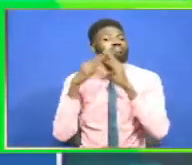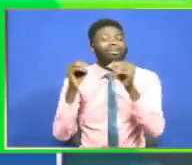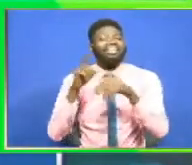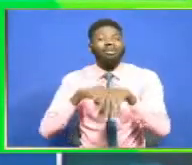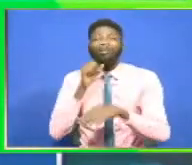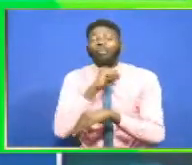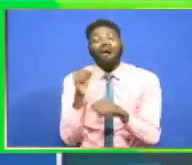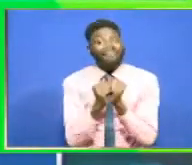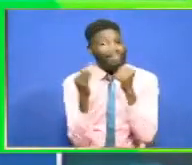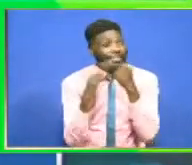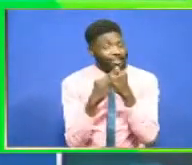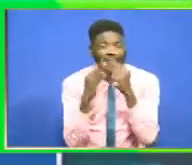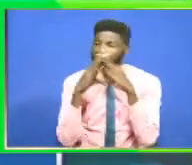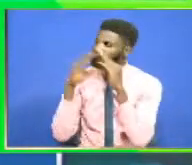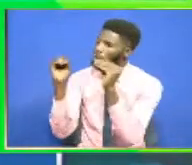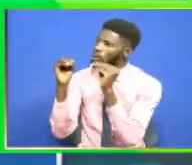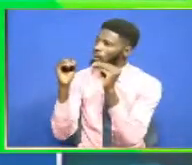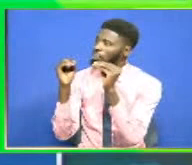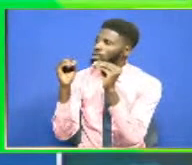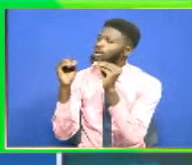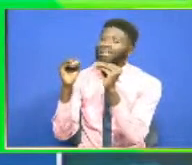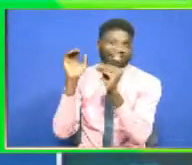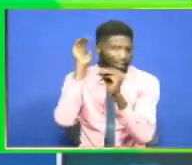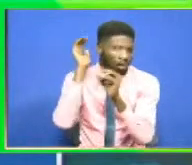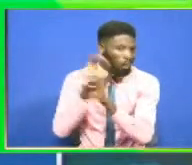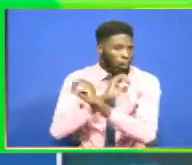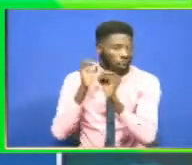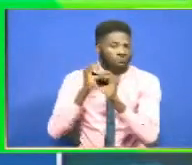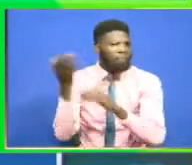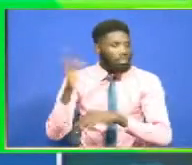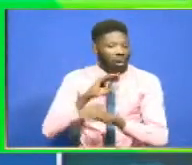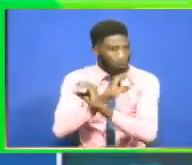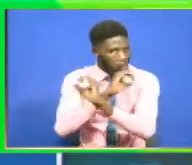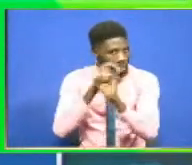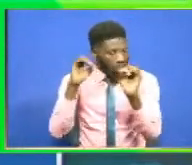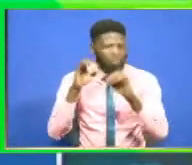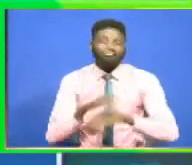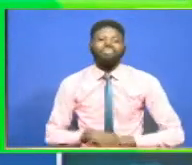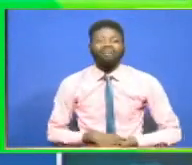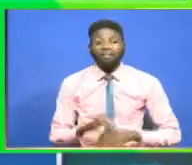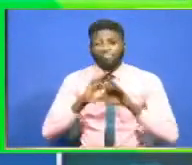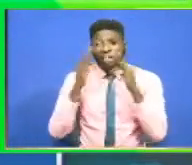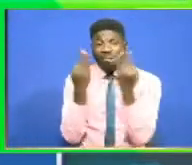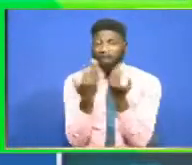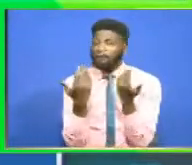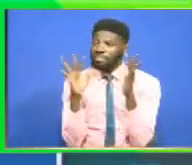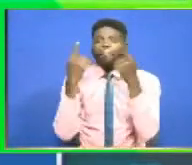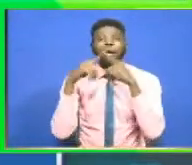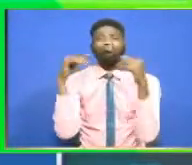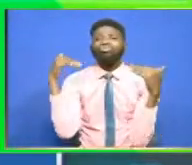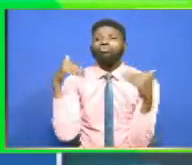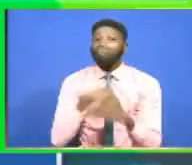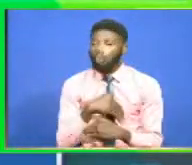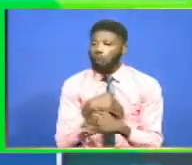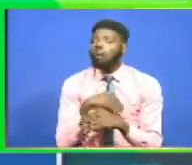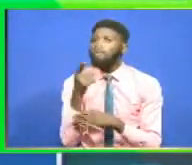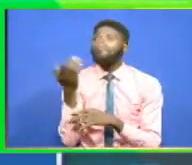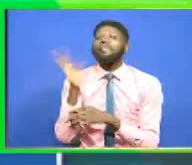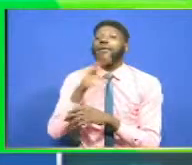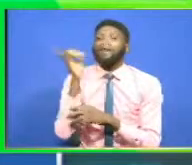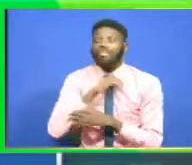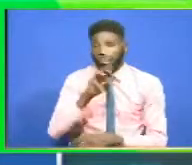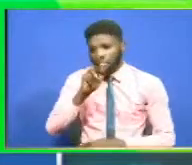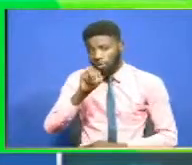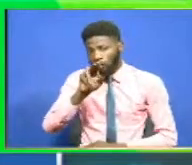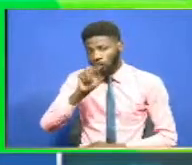18, never to be seen or heard again. And as her family celebrates, still shocked by the unexpected reunion, Muthoni